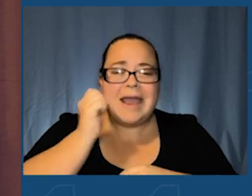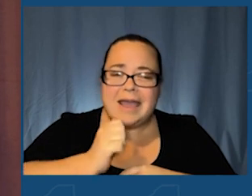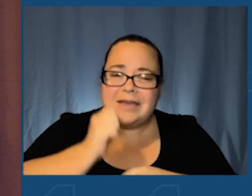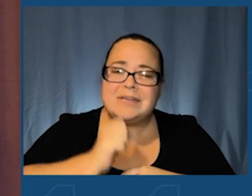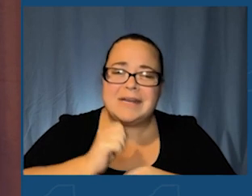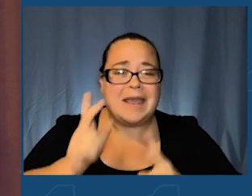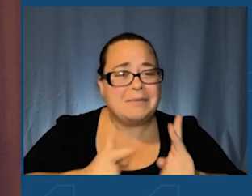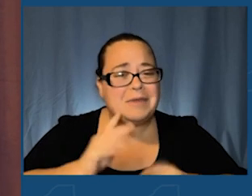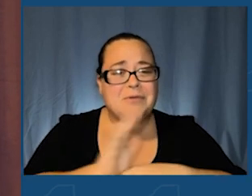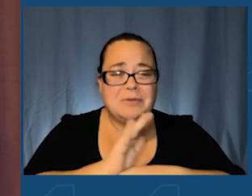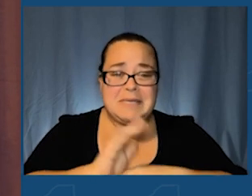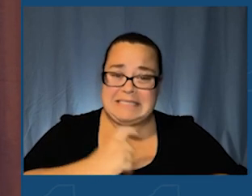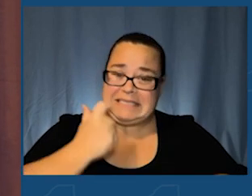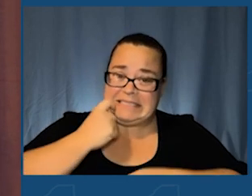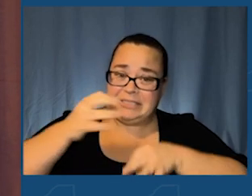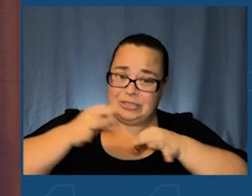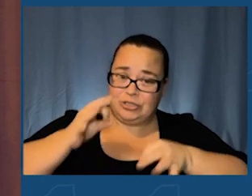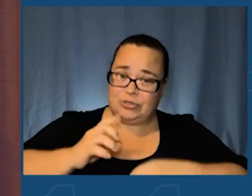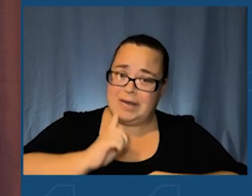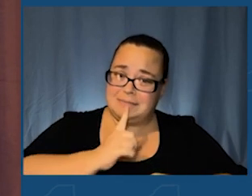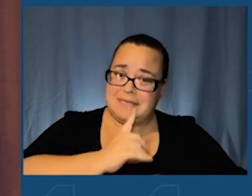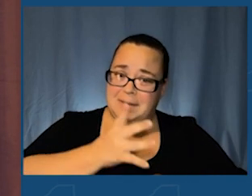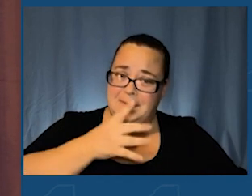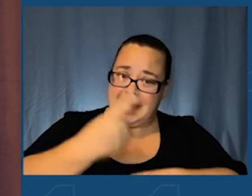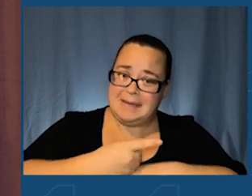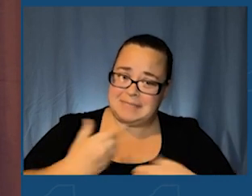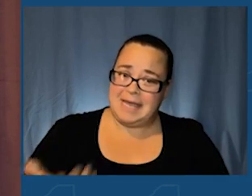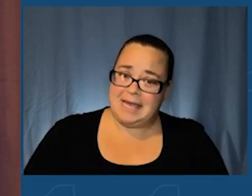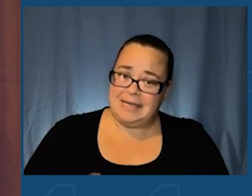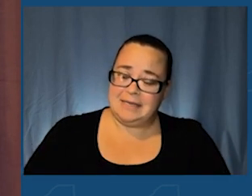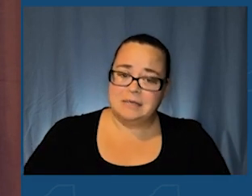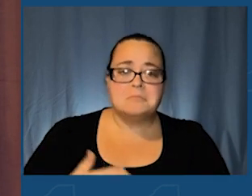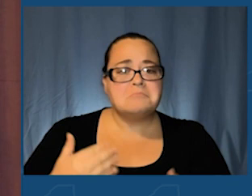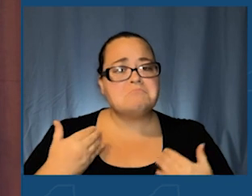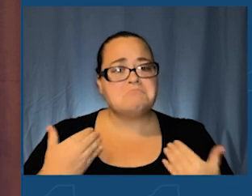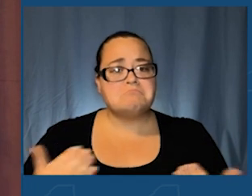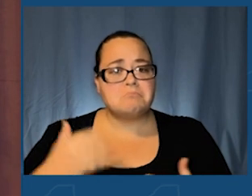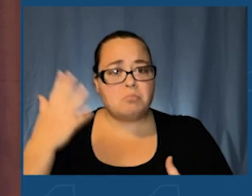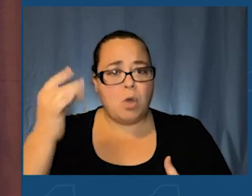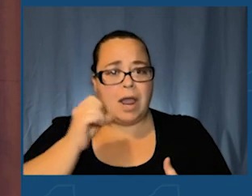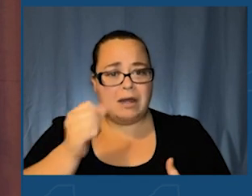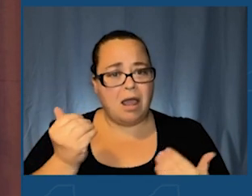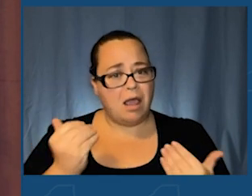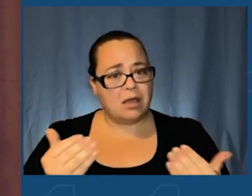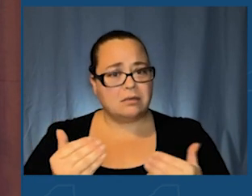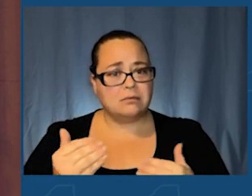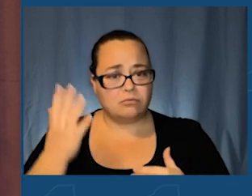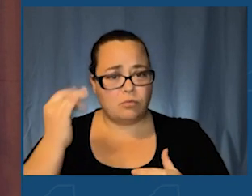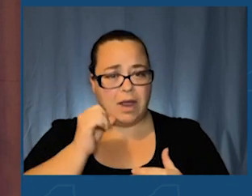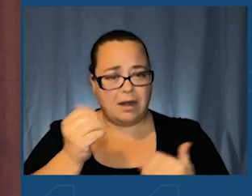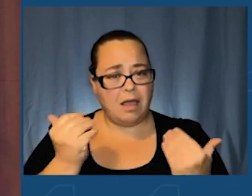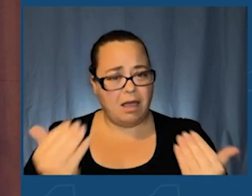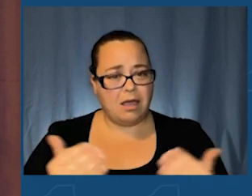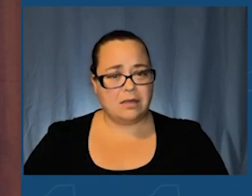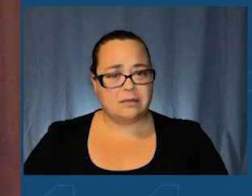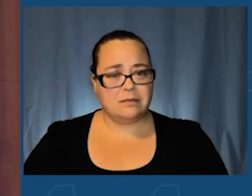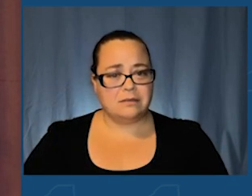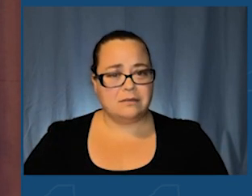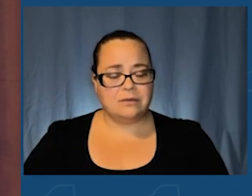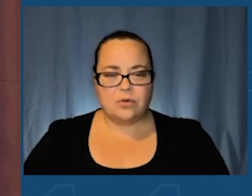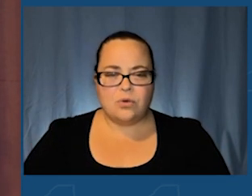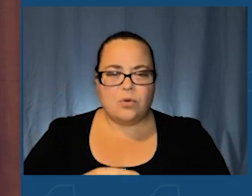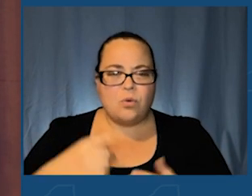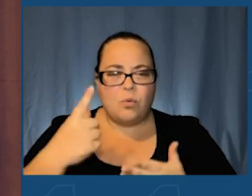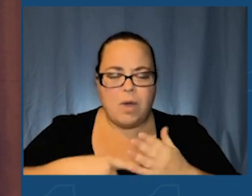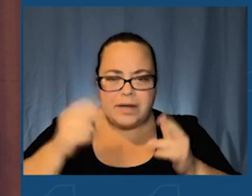like. And it's just, why not? Why not? What is so sinister? Why would this